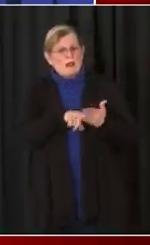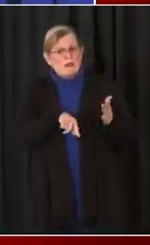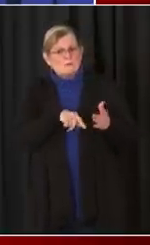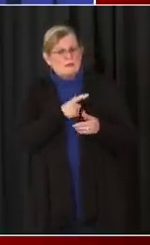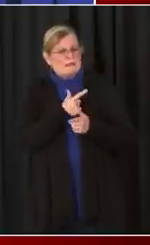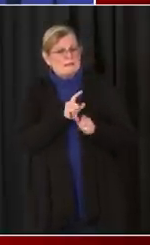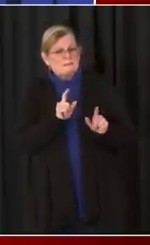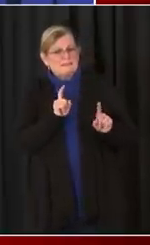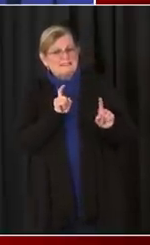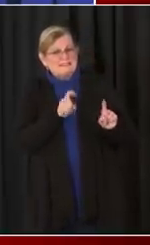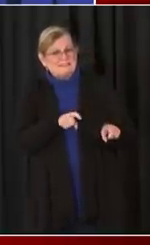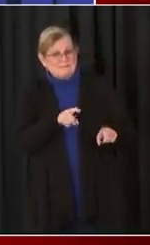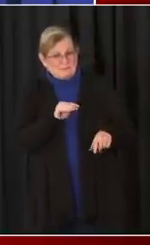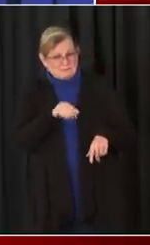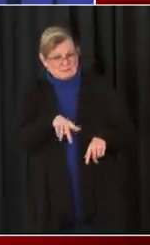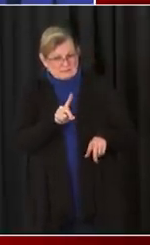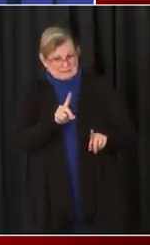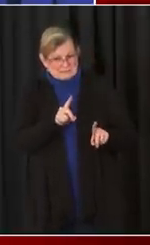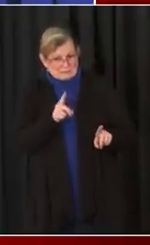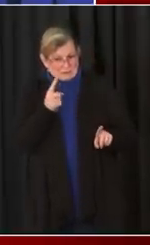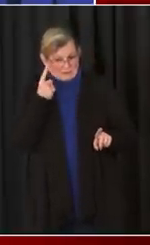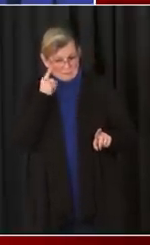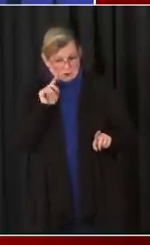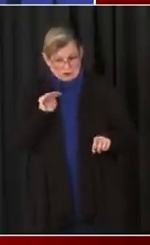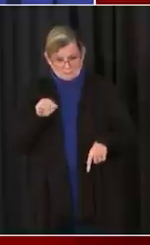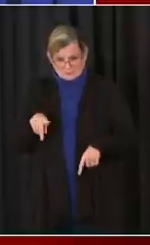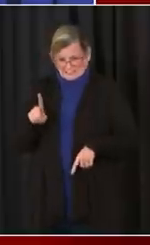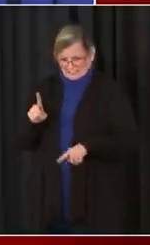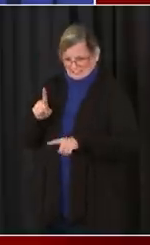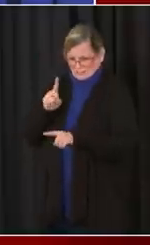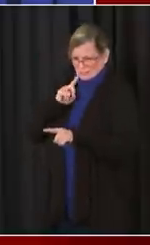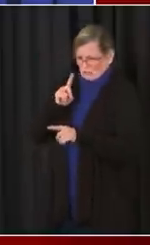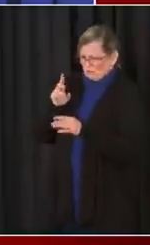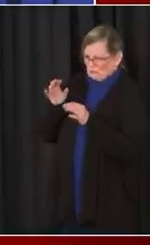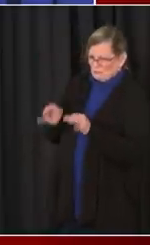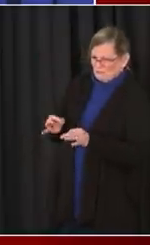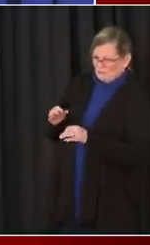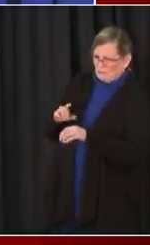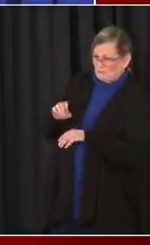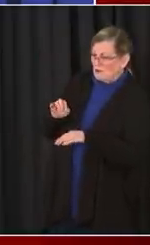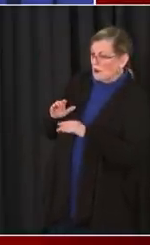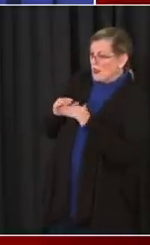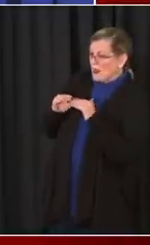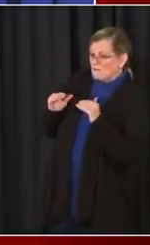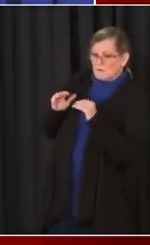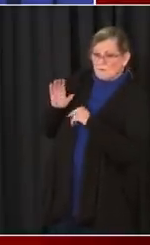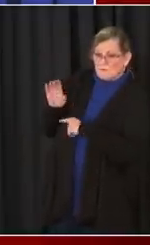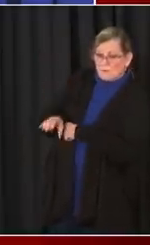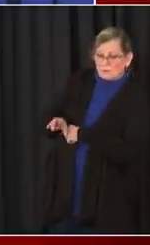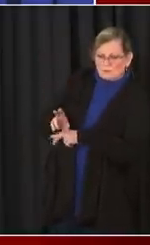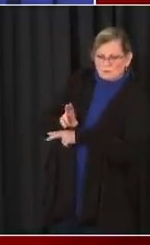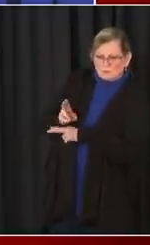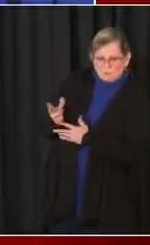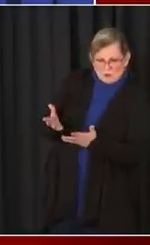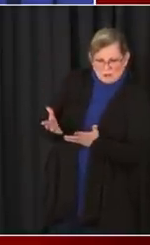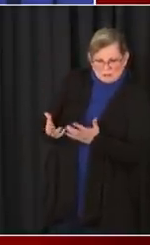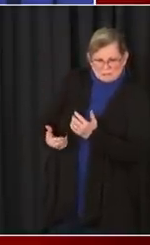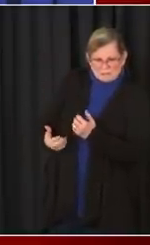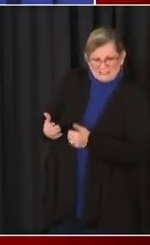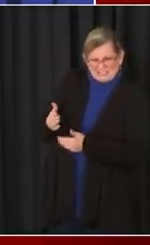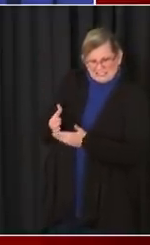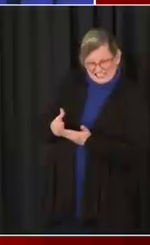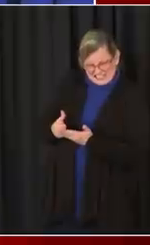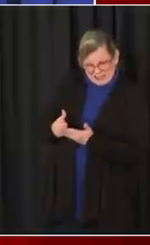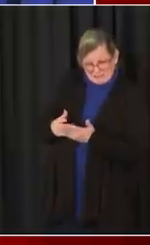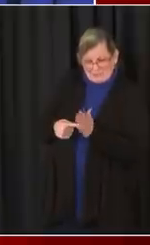give MPD? So per se? for MPD, it may determine the level of force that we use. So for example, in some